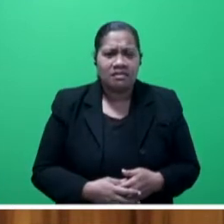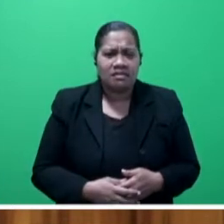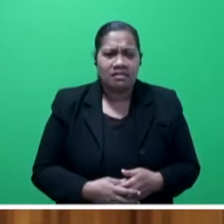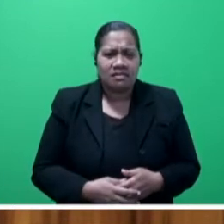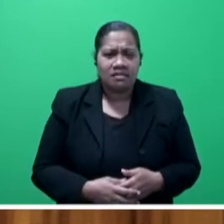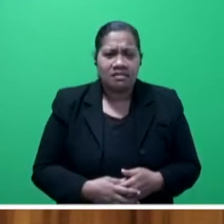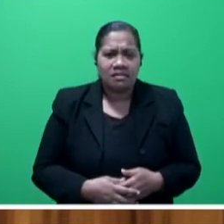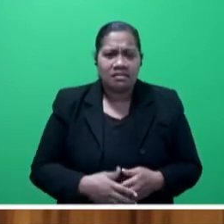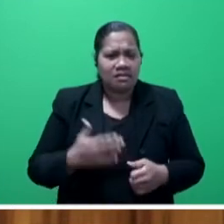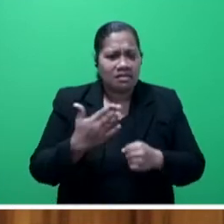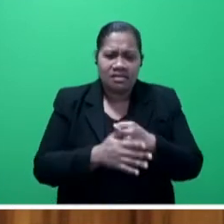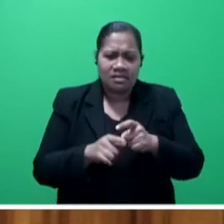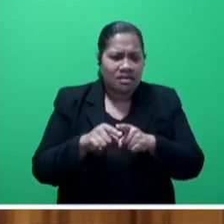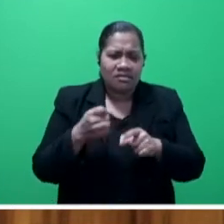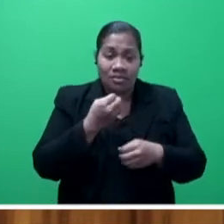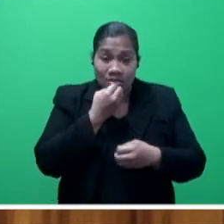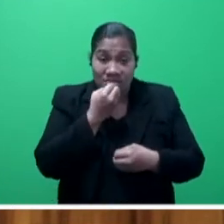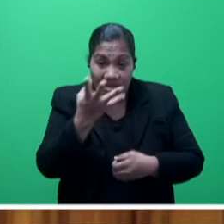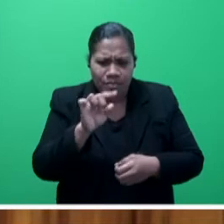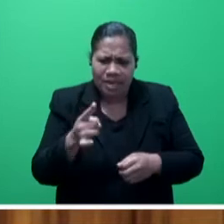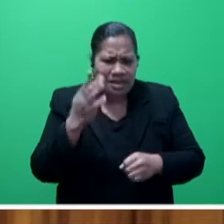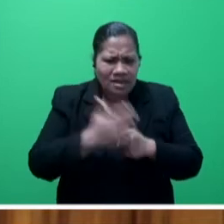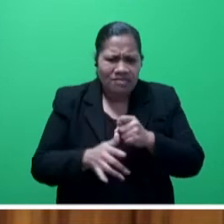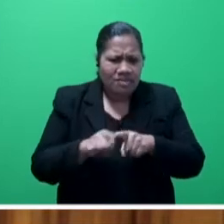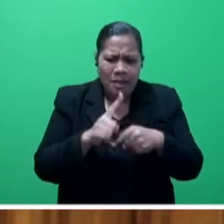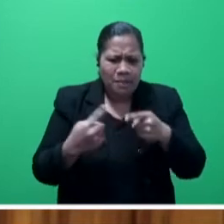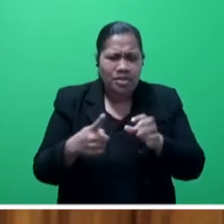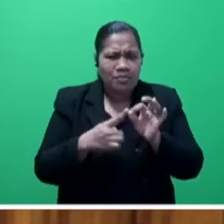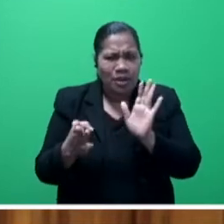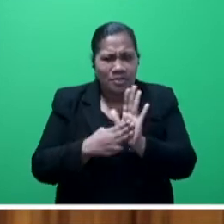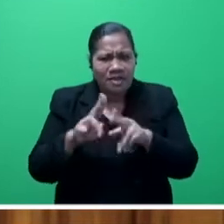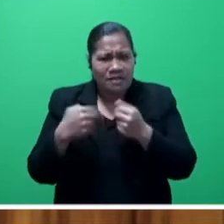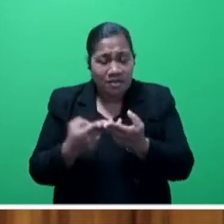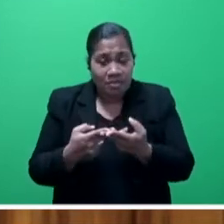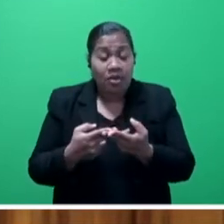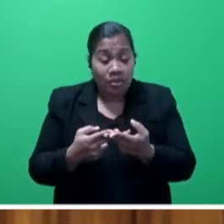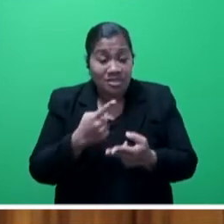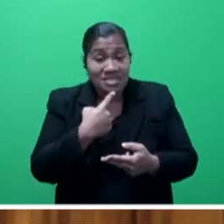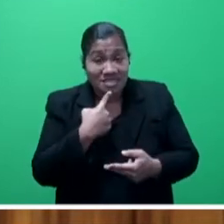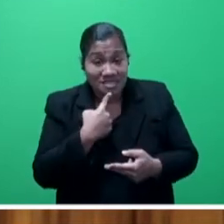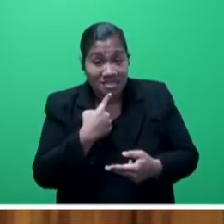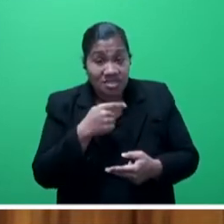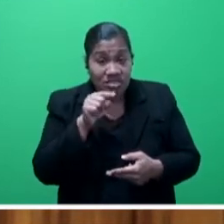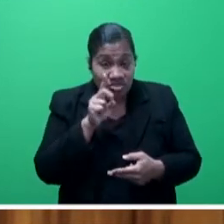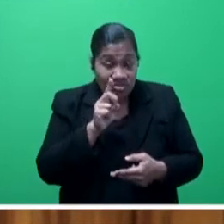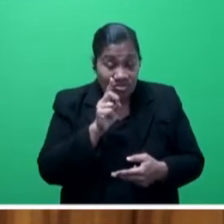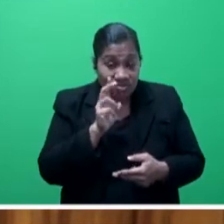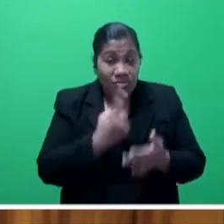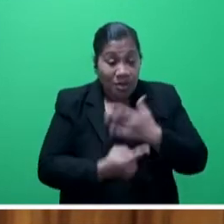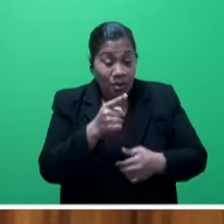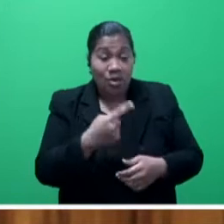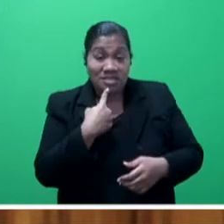meant the Prime Minister's family. She didn't. Because what she said was